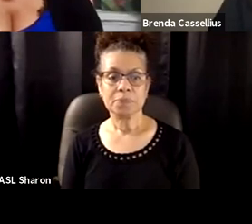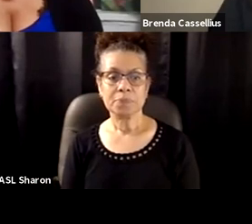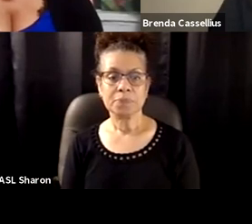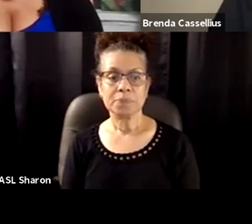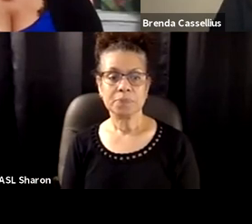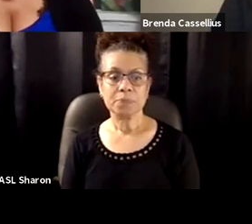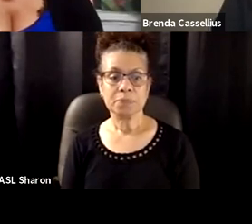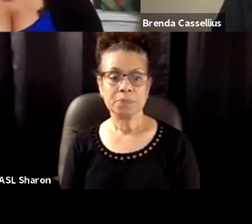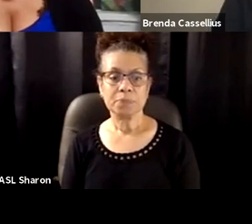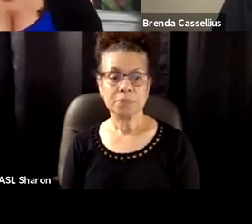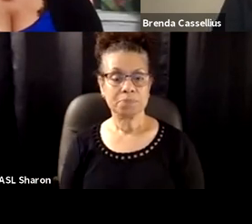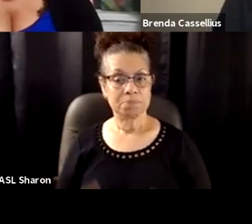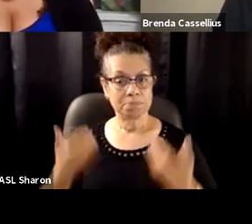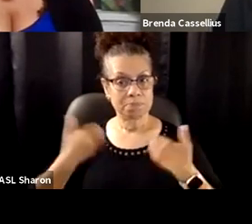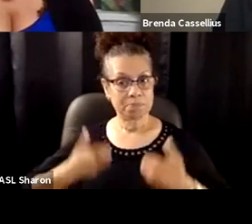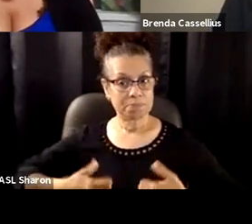my name is